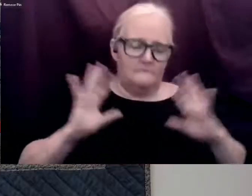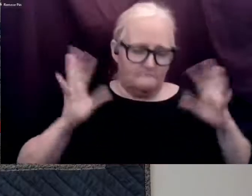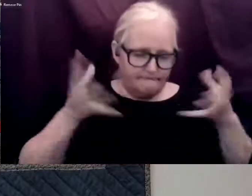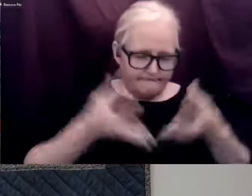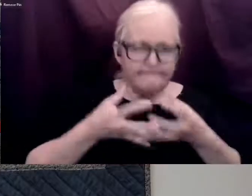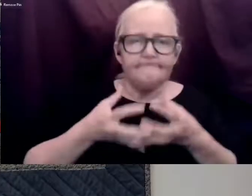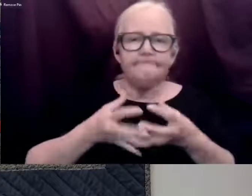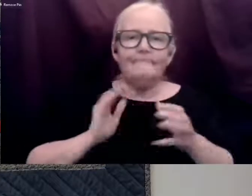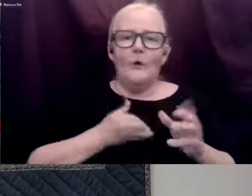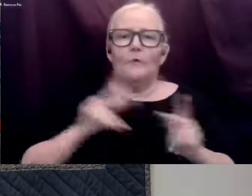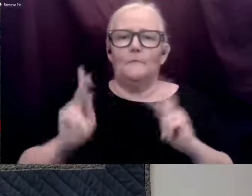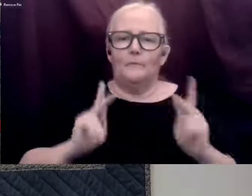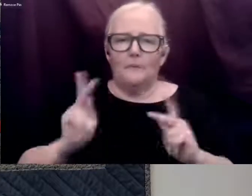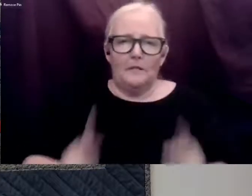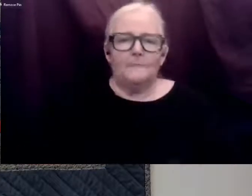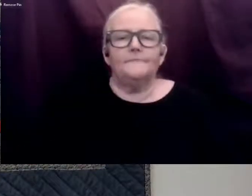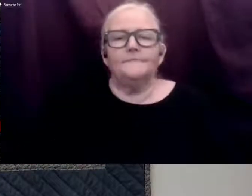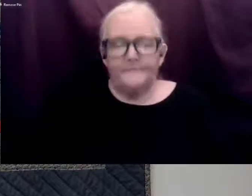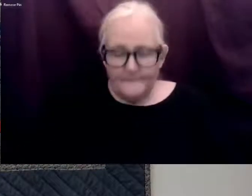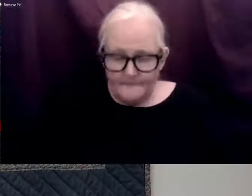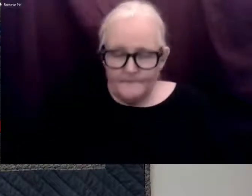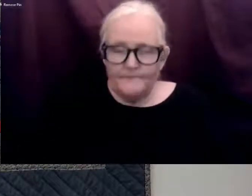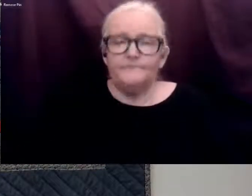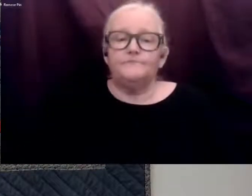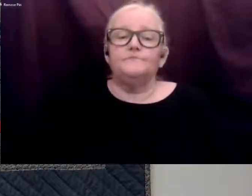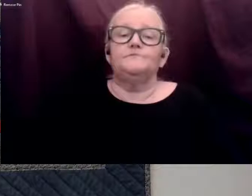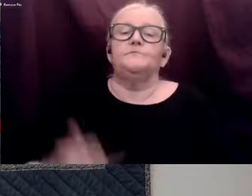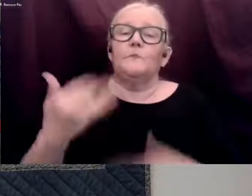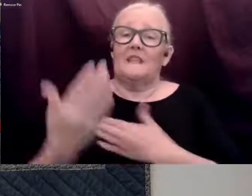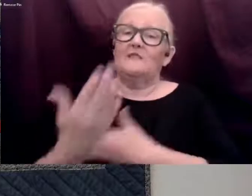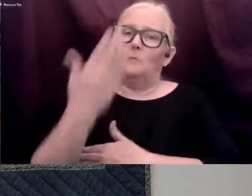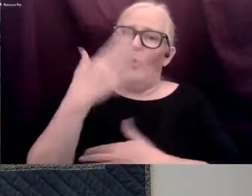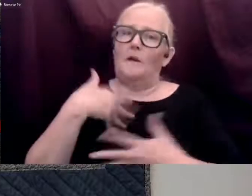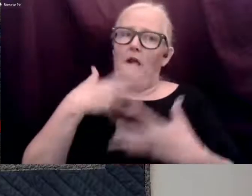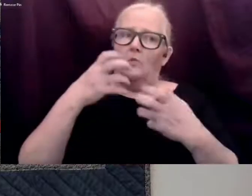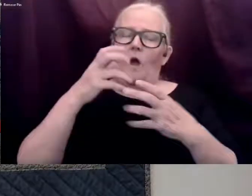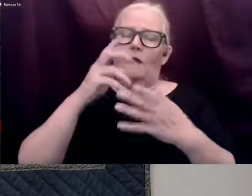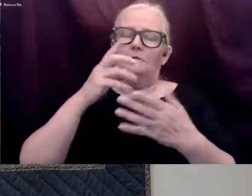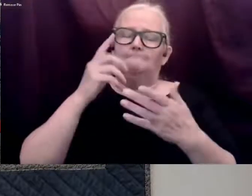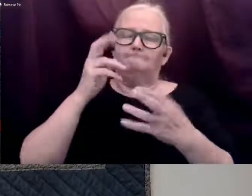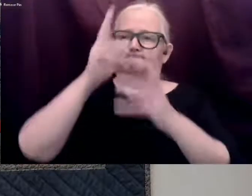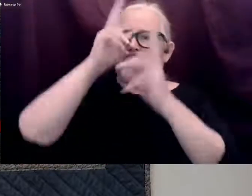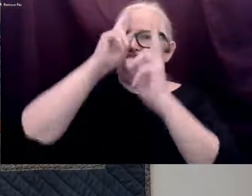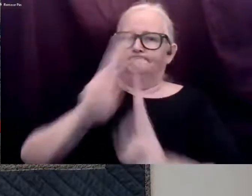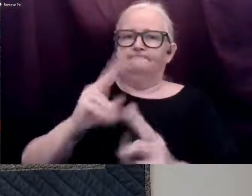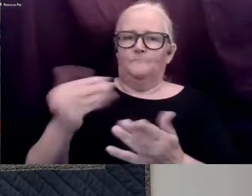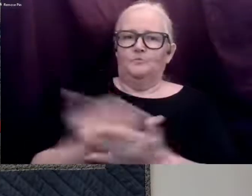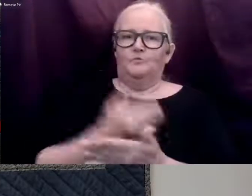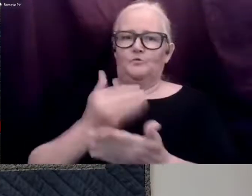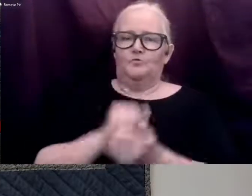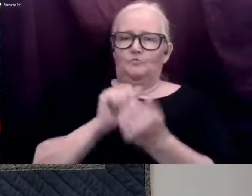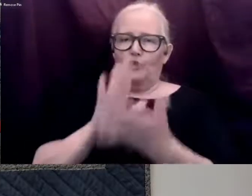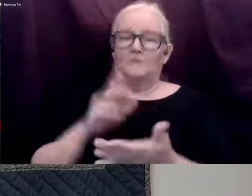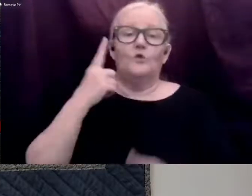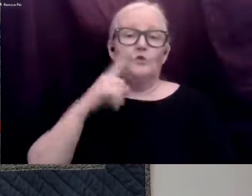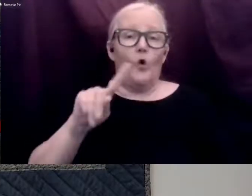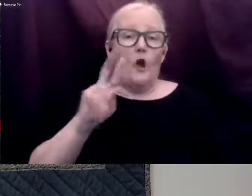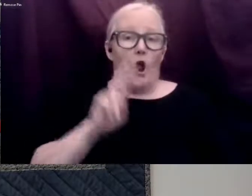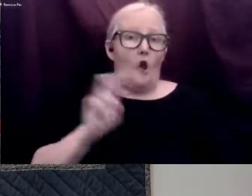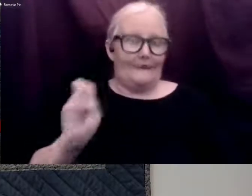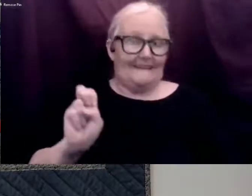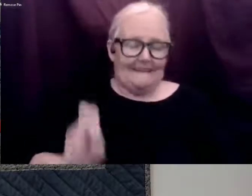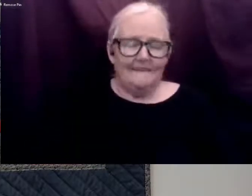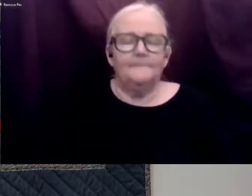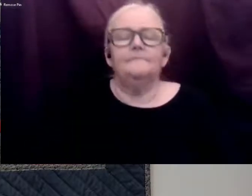This morning, as a way to honor this new approach we are trying with RE, I want to leave you with some